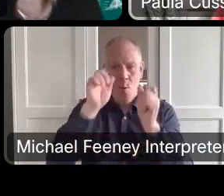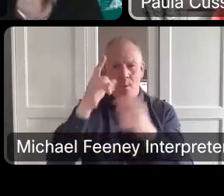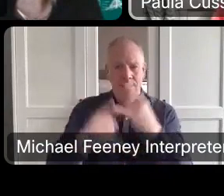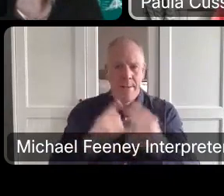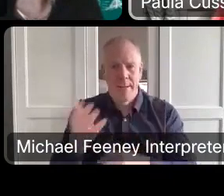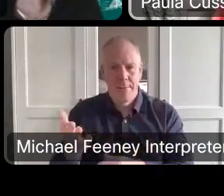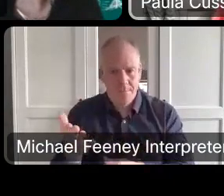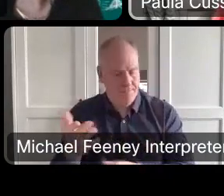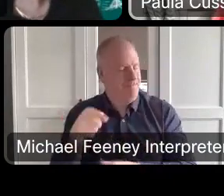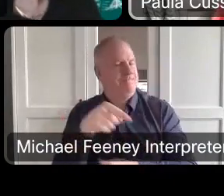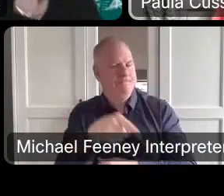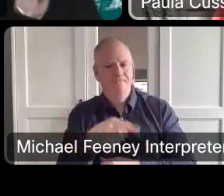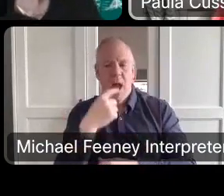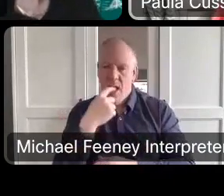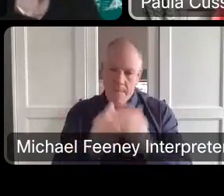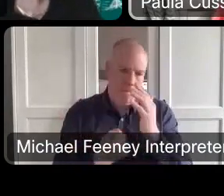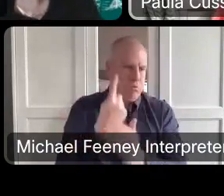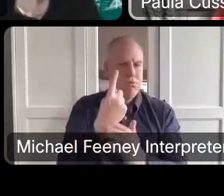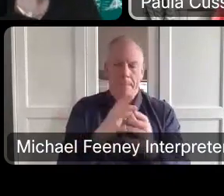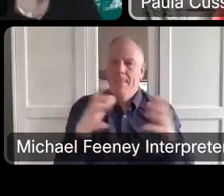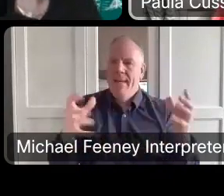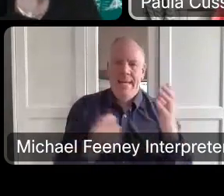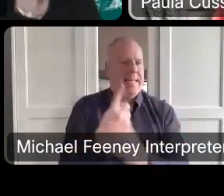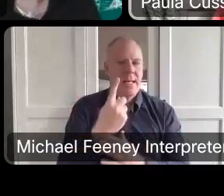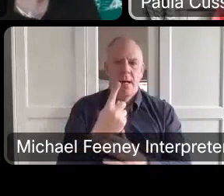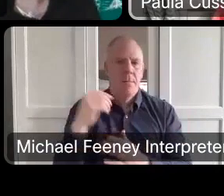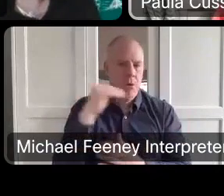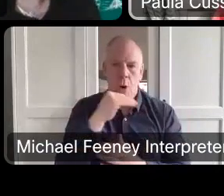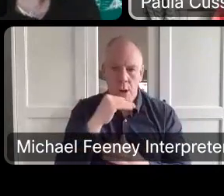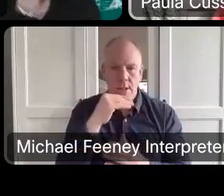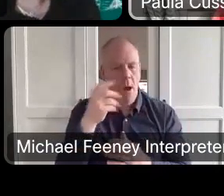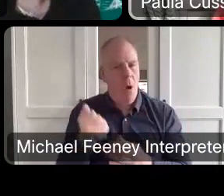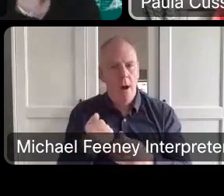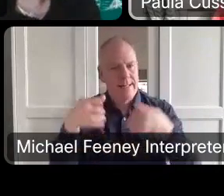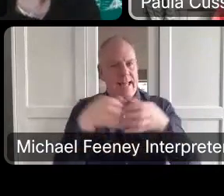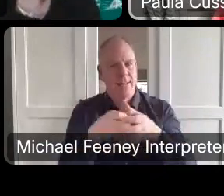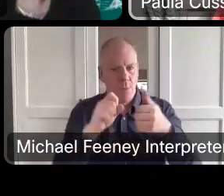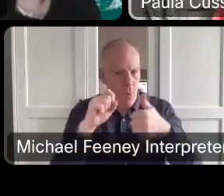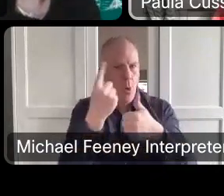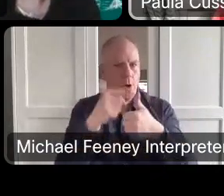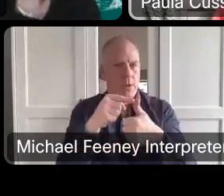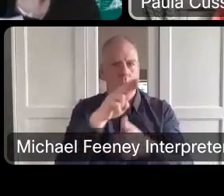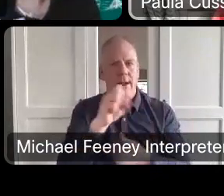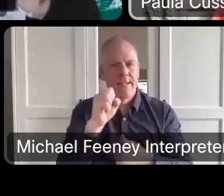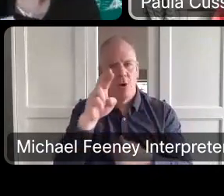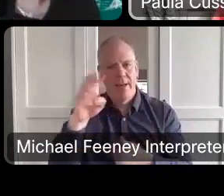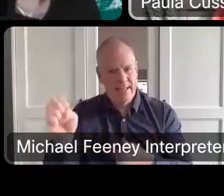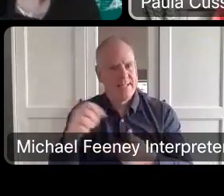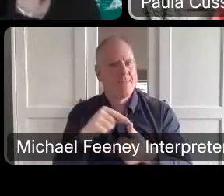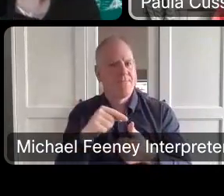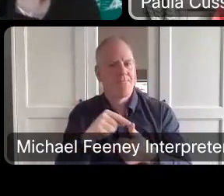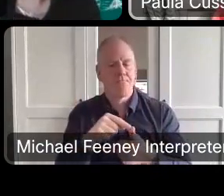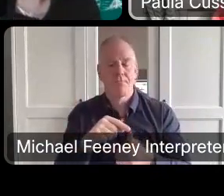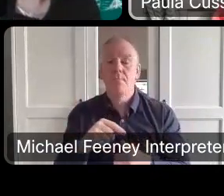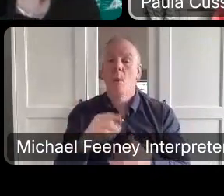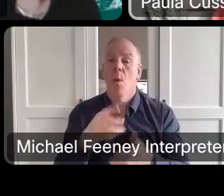these are really significant incidents. They're all category 1s or SREs. So